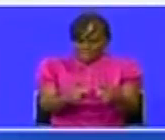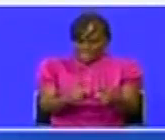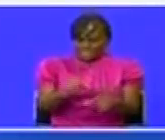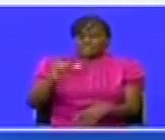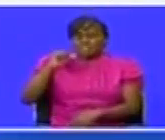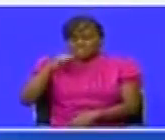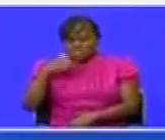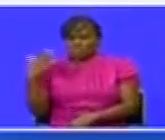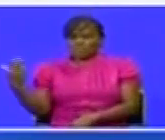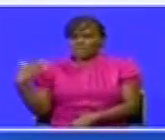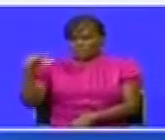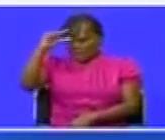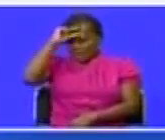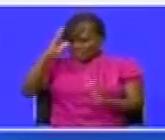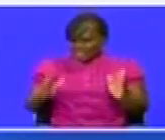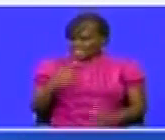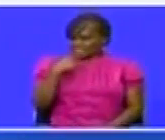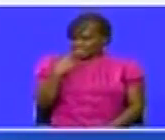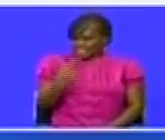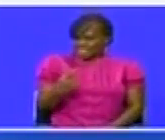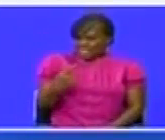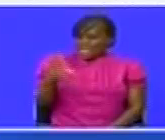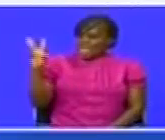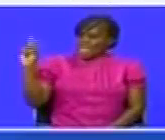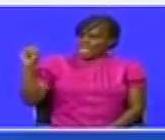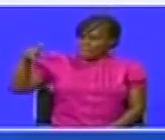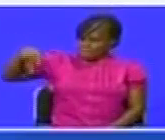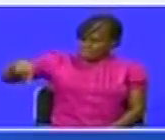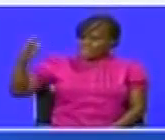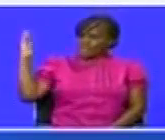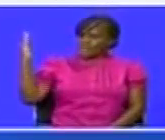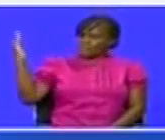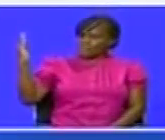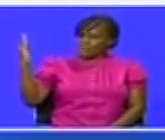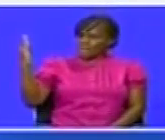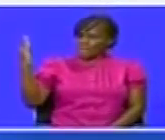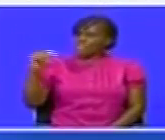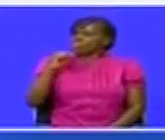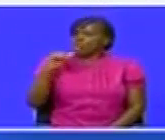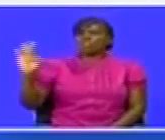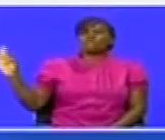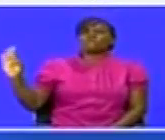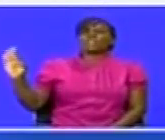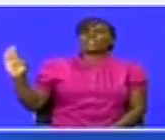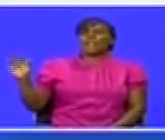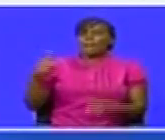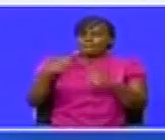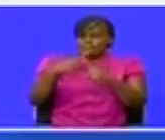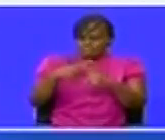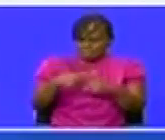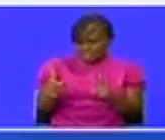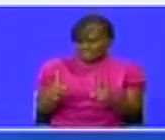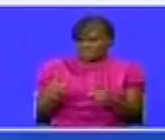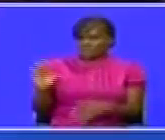papers, the Kiambu governor is now saying the current member of parliament for Kabete is not Ferdinand Clifford Ndungu Waititu, but